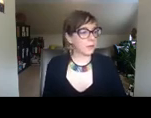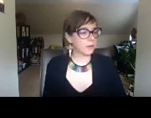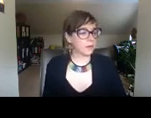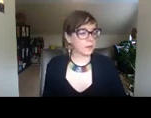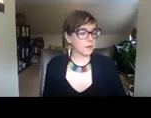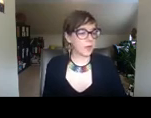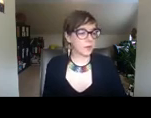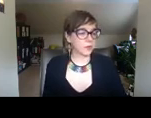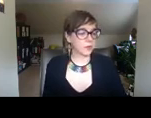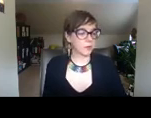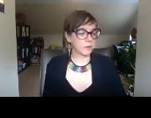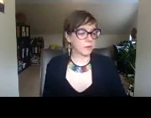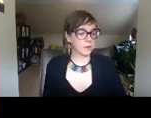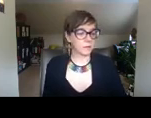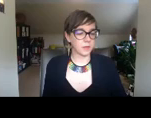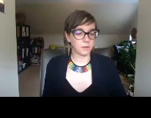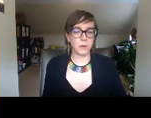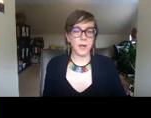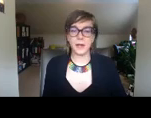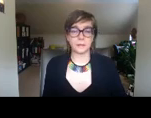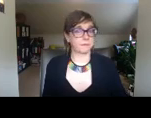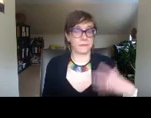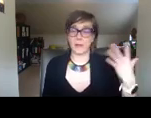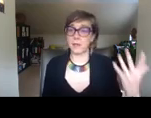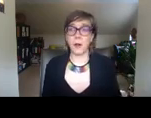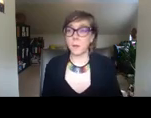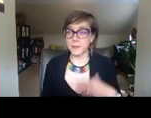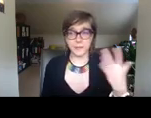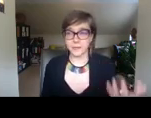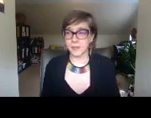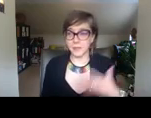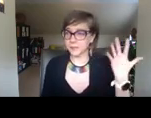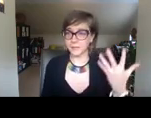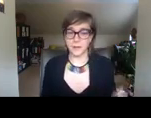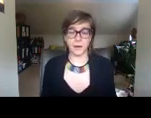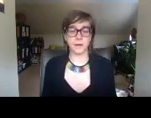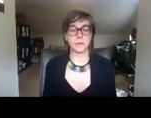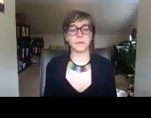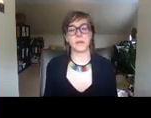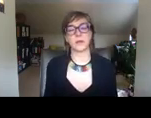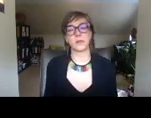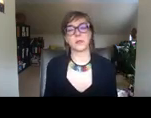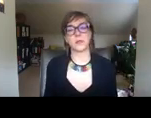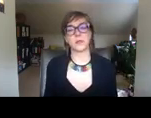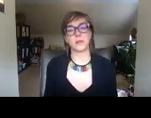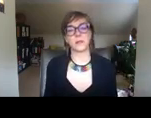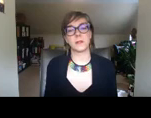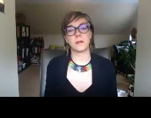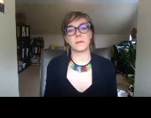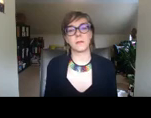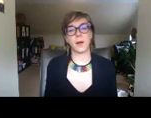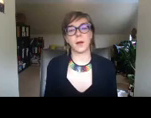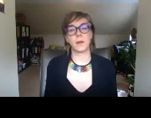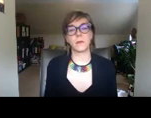for everyone to be able to look at, send me comments, discuss it, you know, to